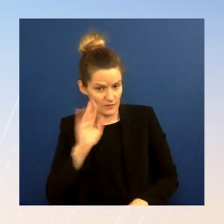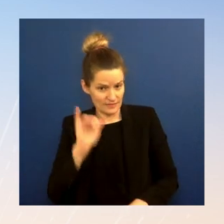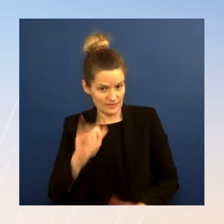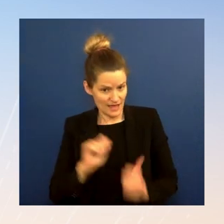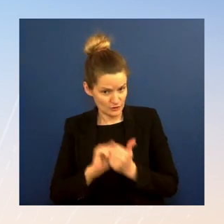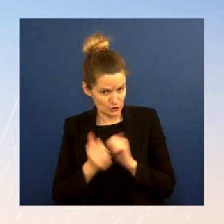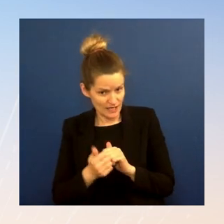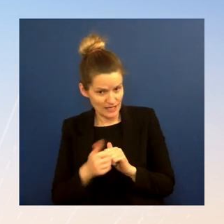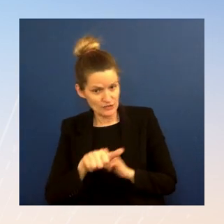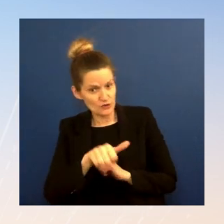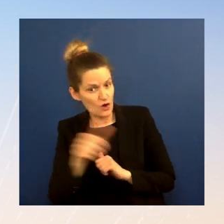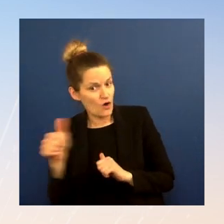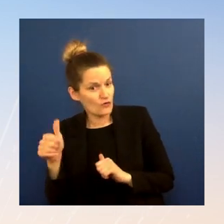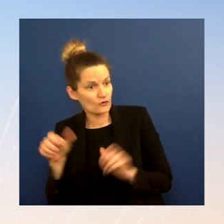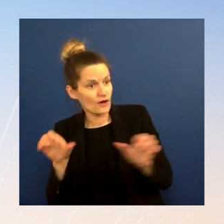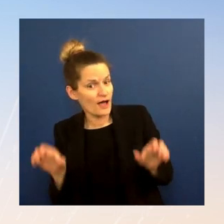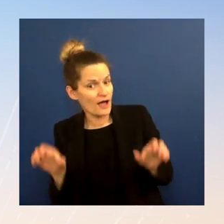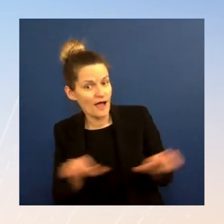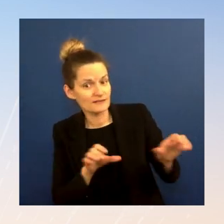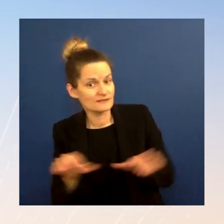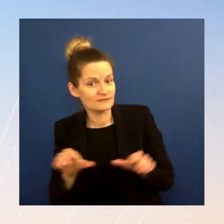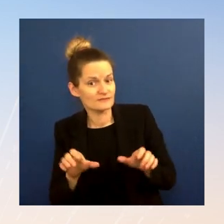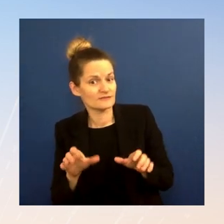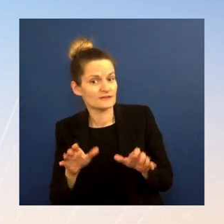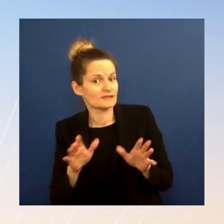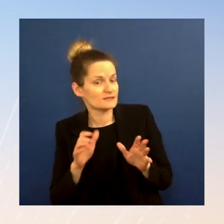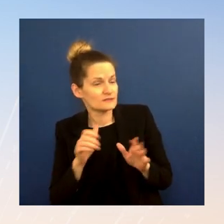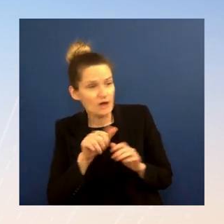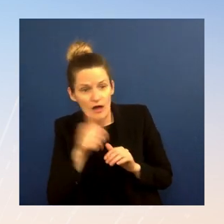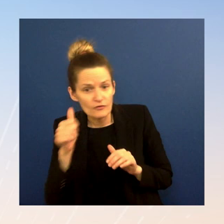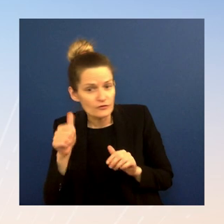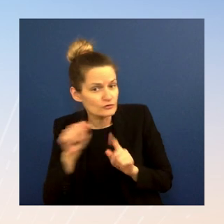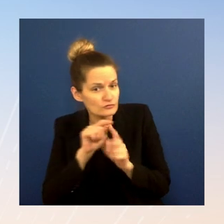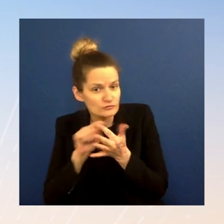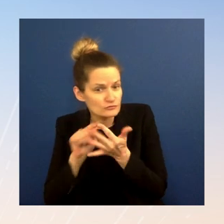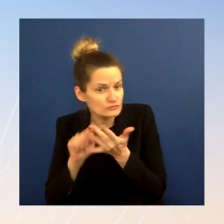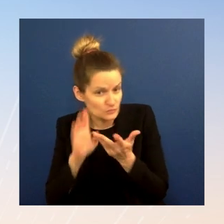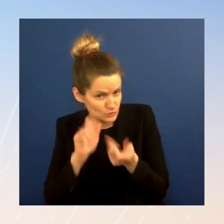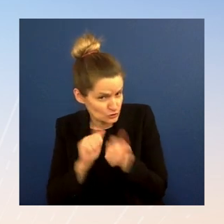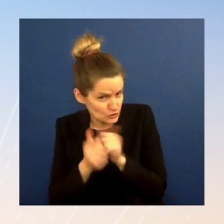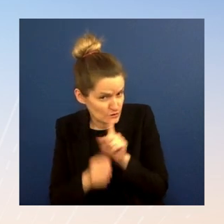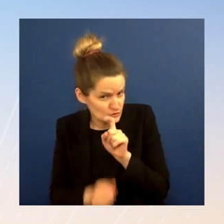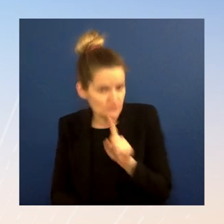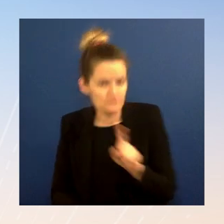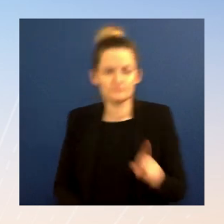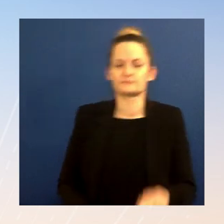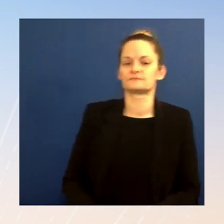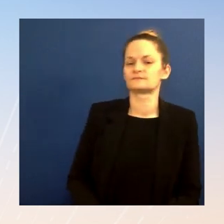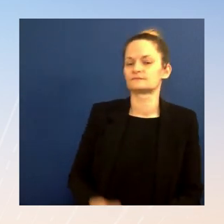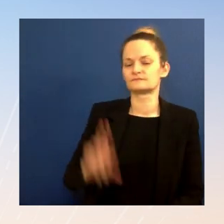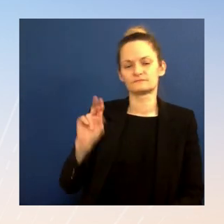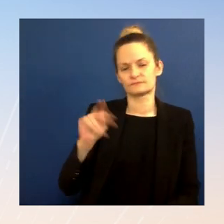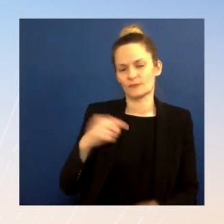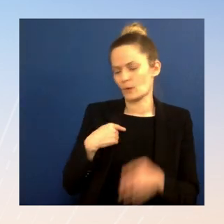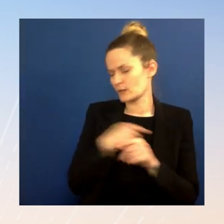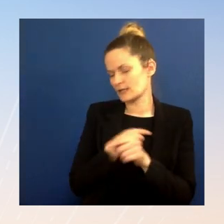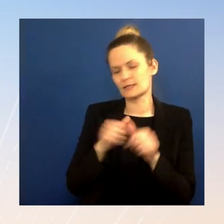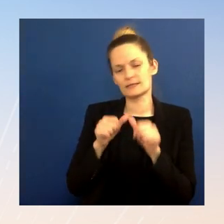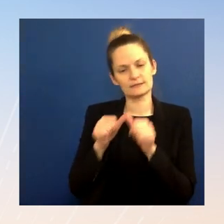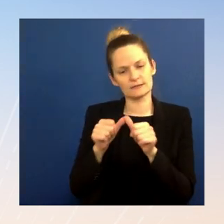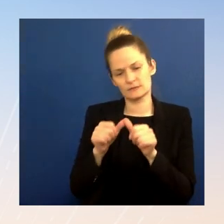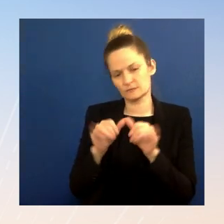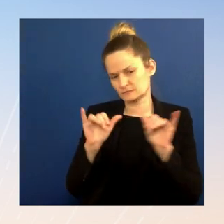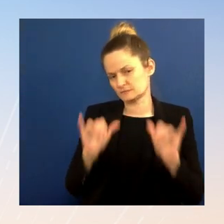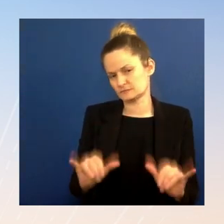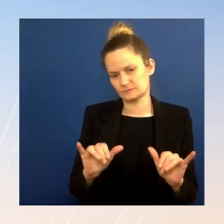related? We have continued to take the same testing protocol steps, which are significant and go farther than CDC